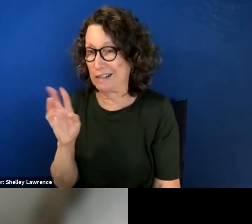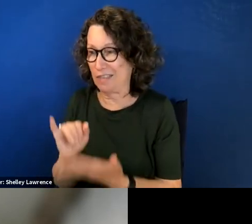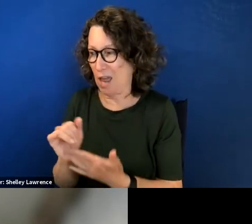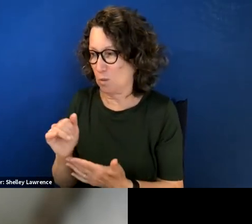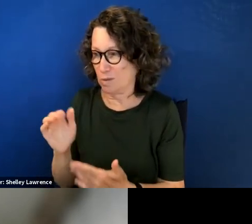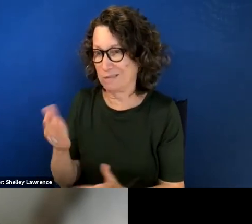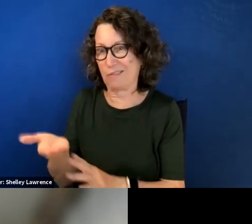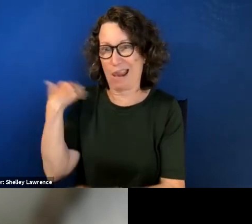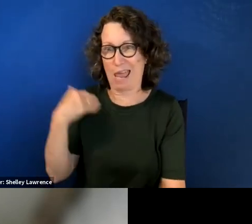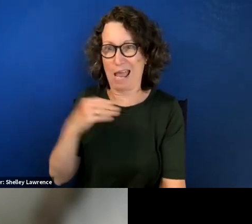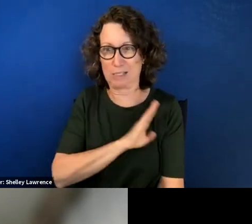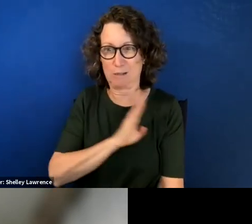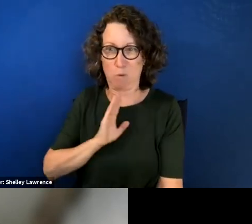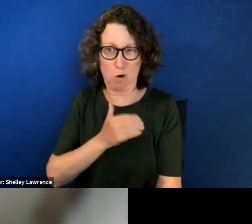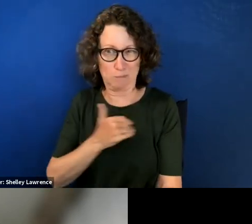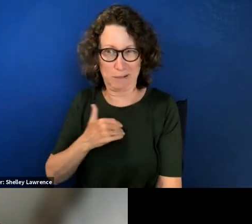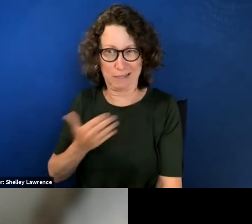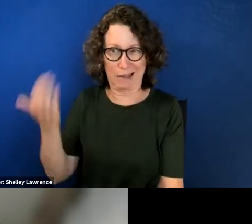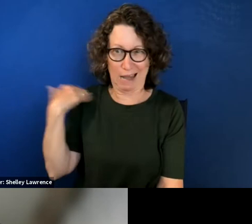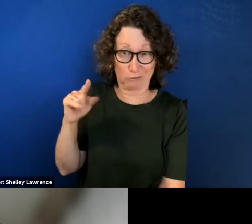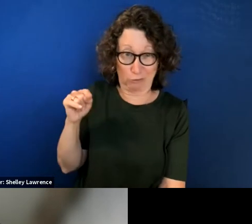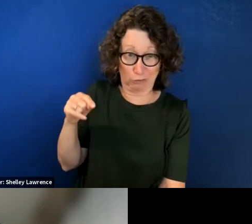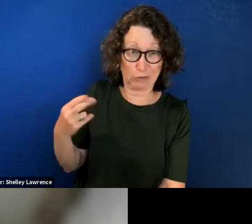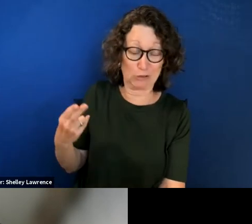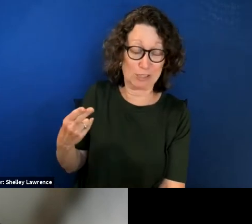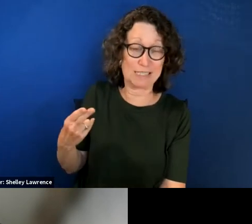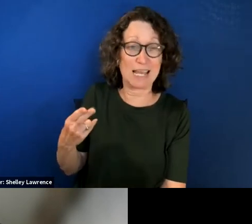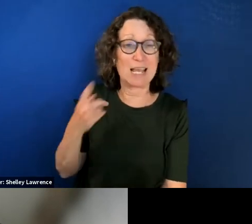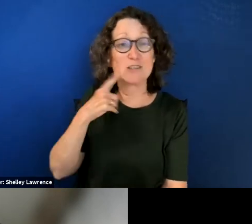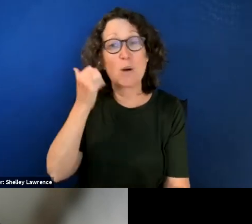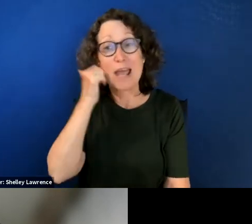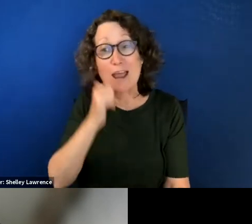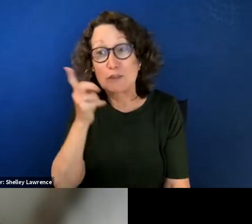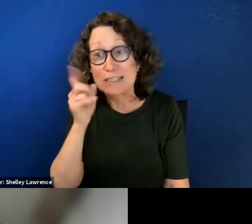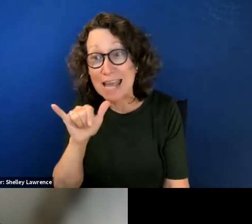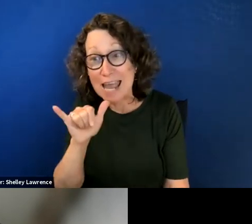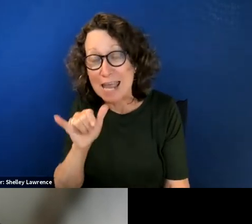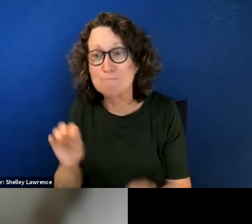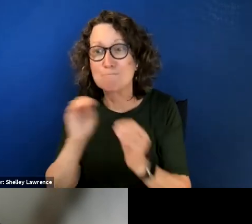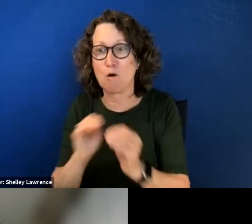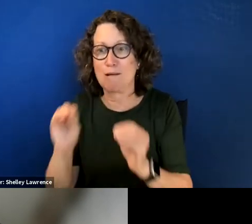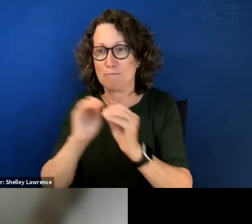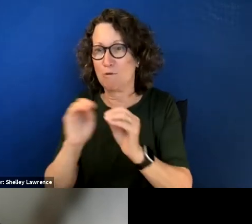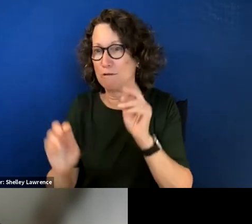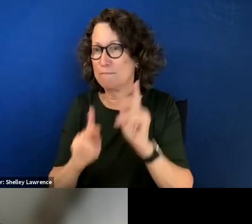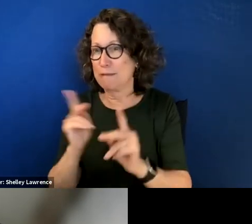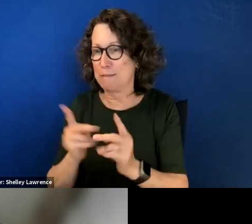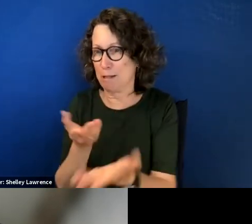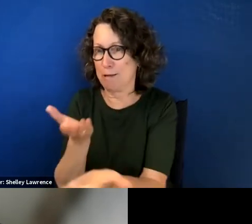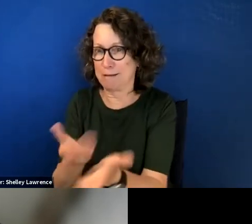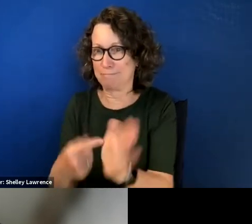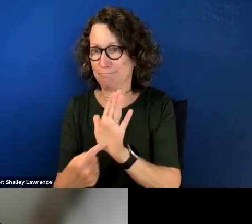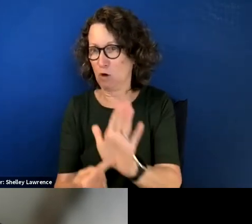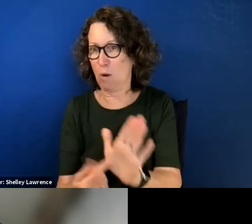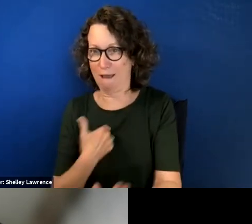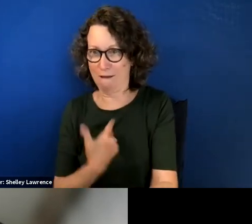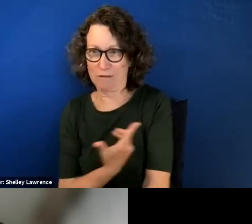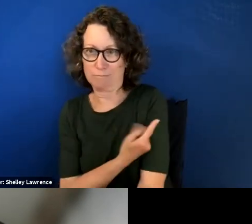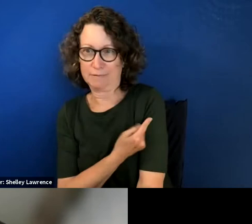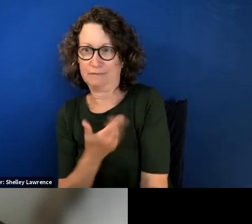board meeting last Thursday. So each day we're having more and more people verify.